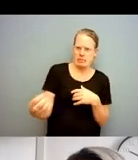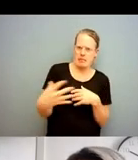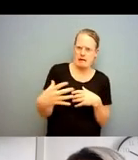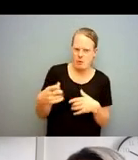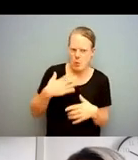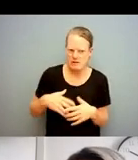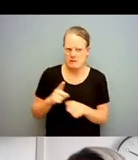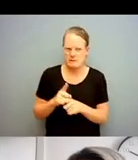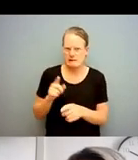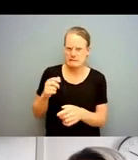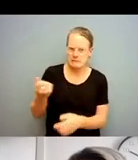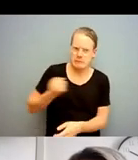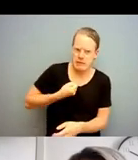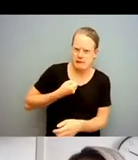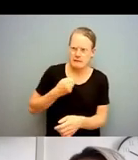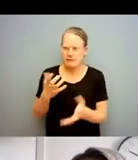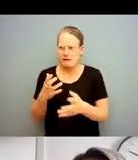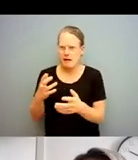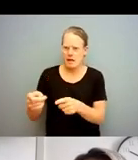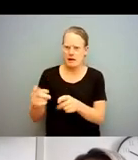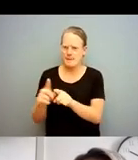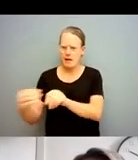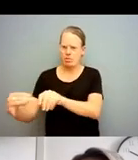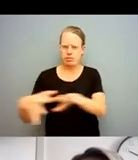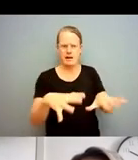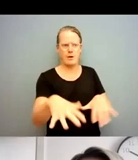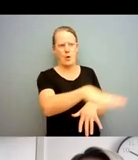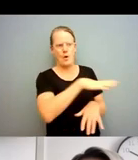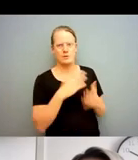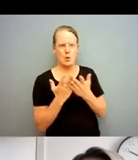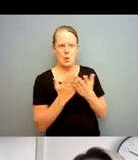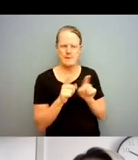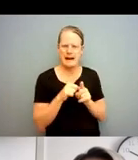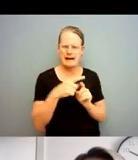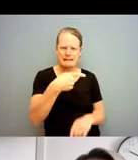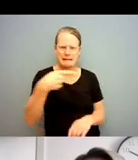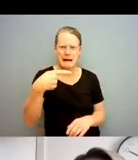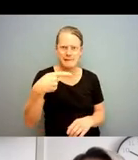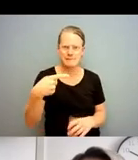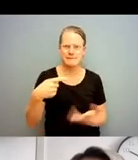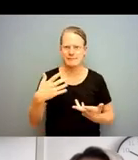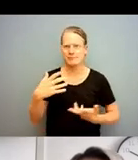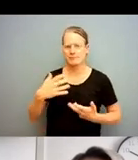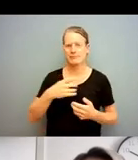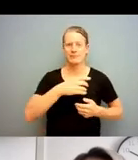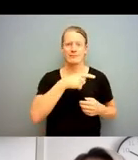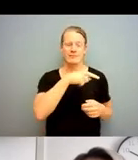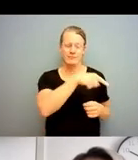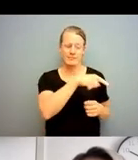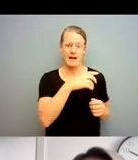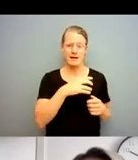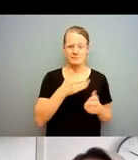the school. The principal said to the family, there is about